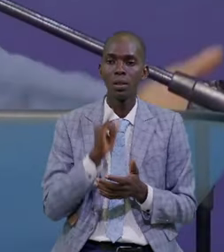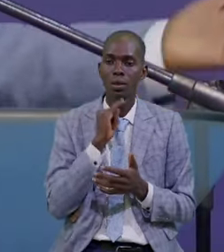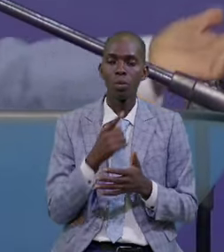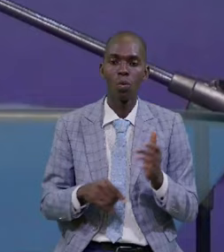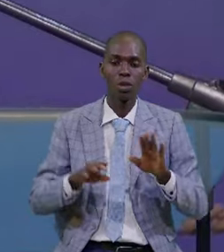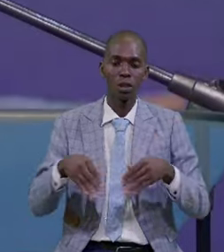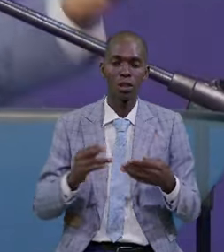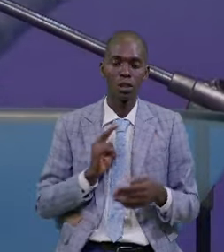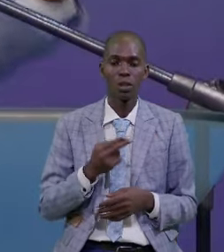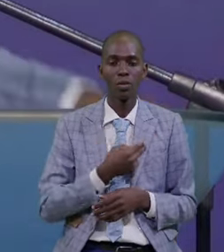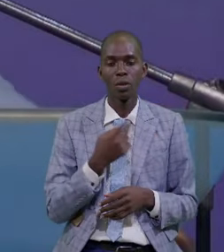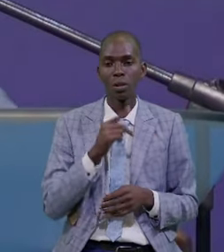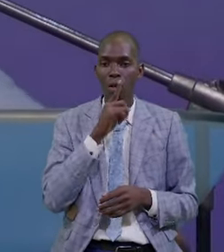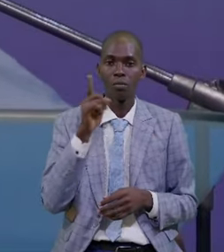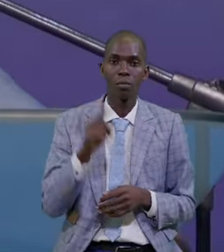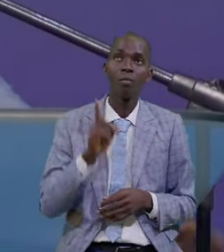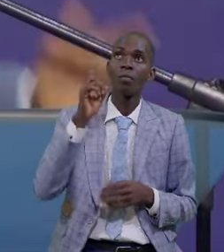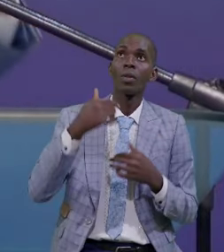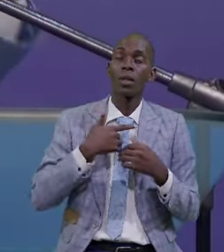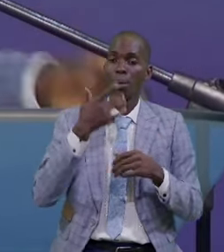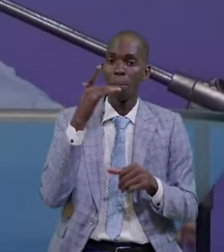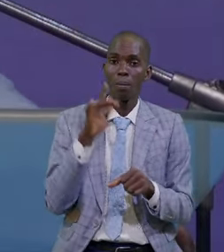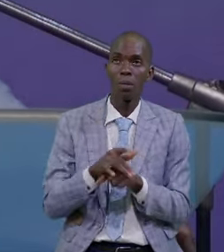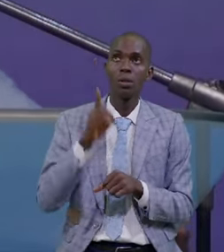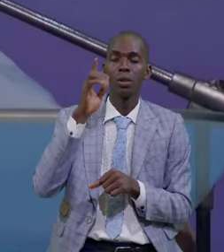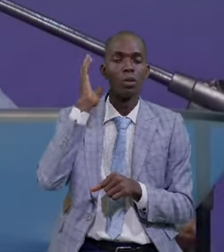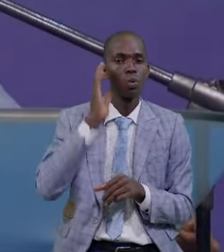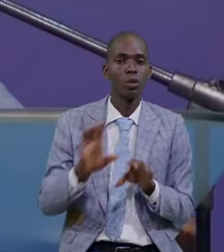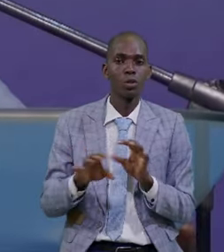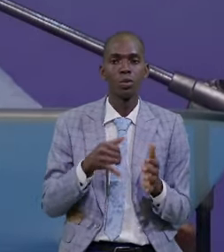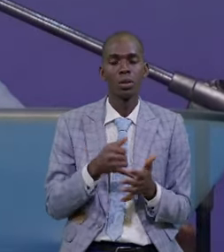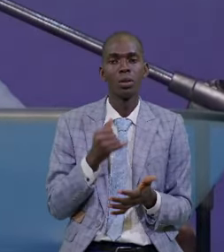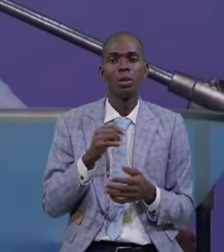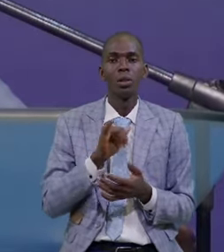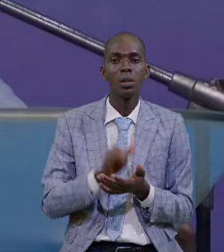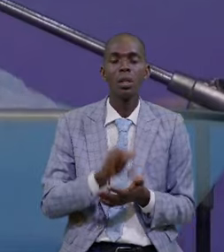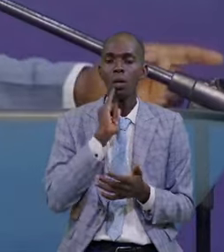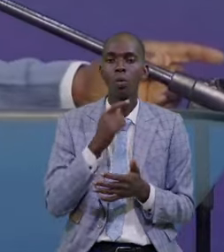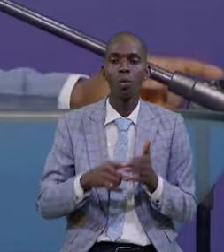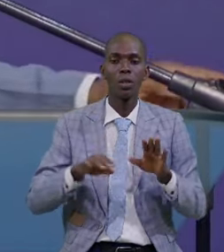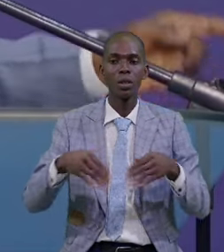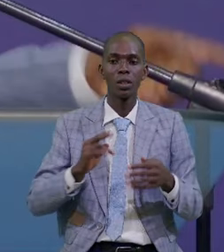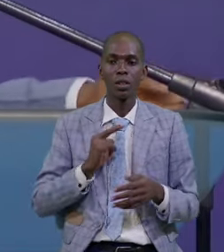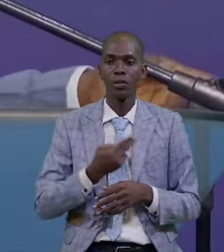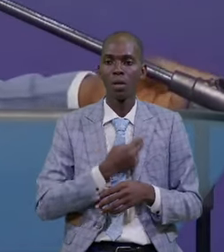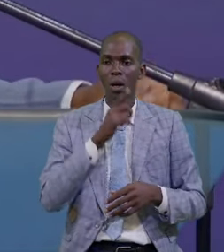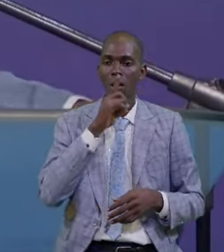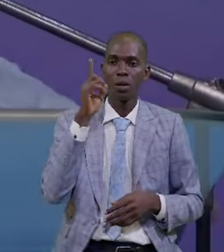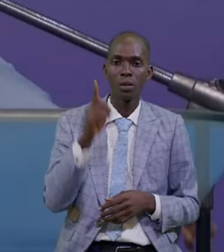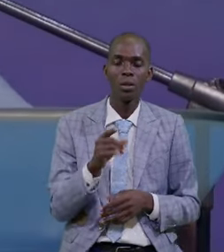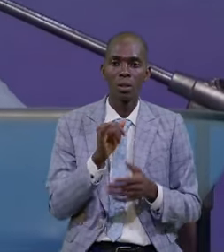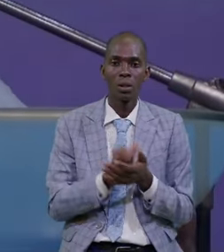assurance. He has promised he will fulfill. That's what gives us assurance that the